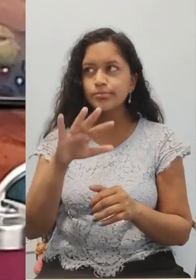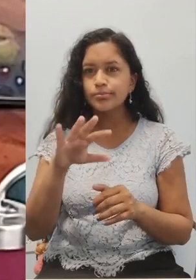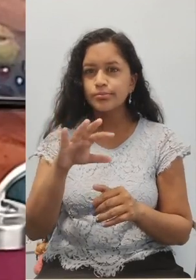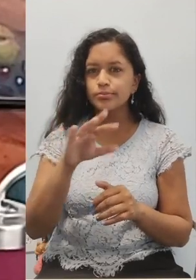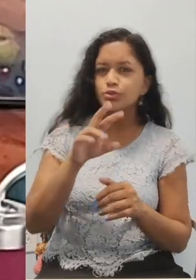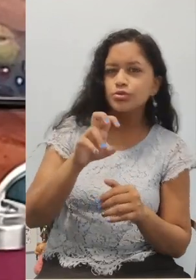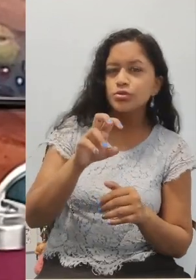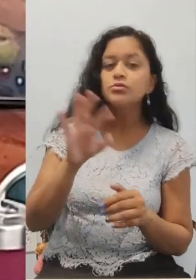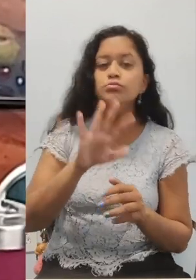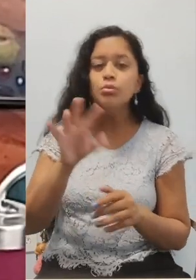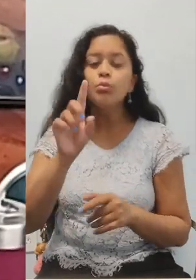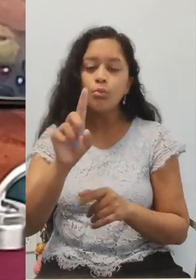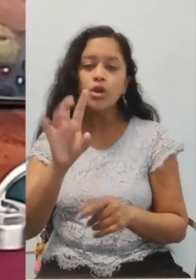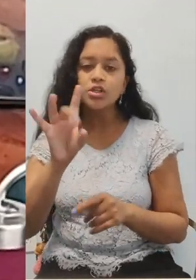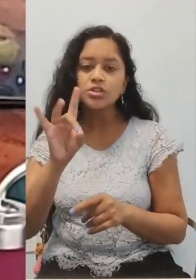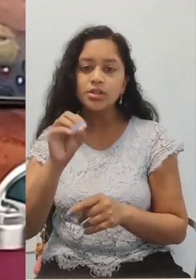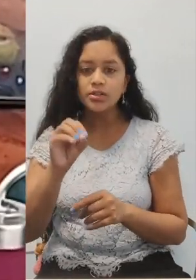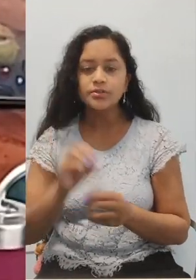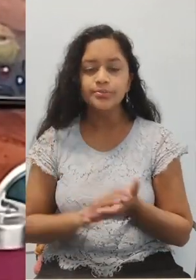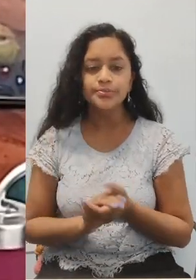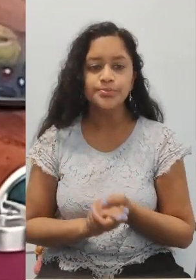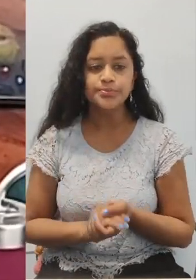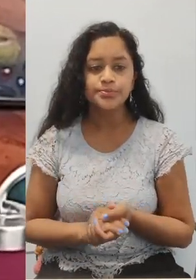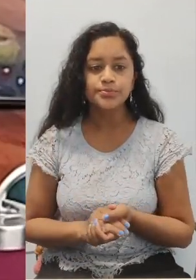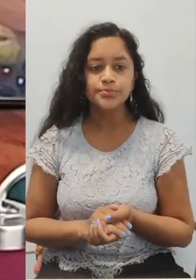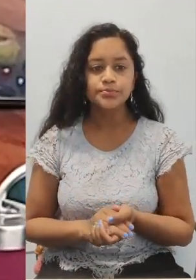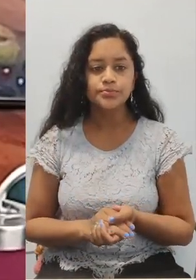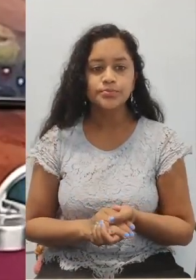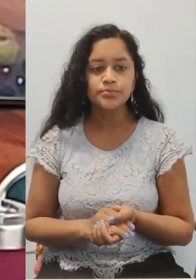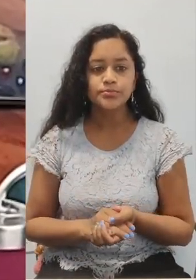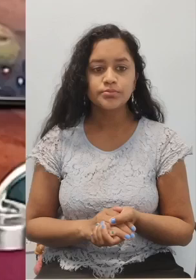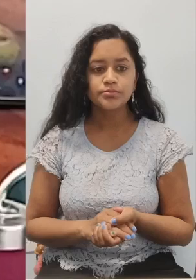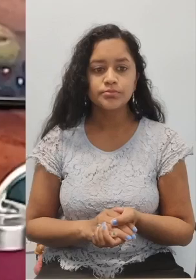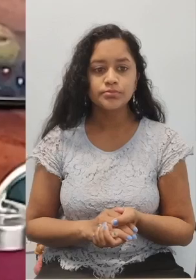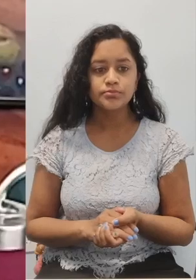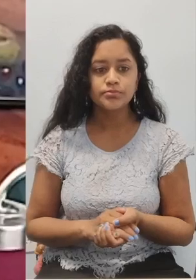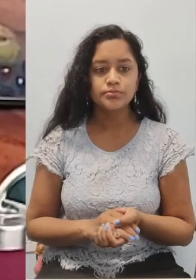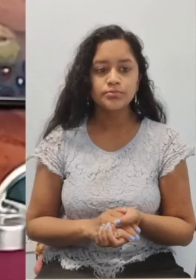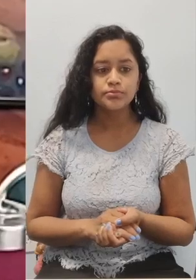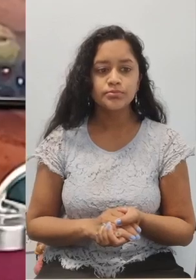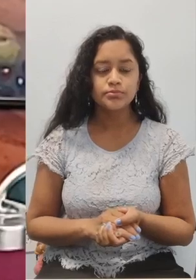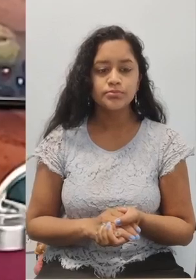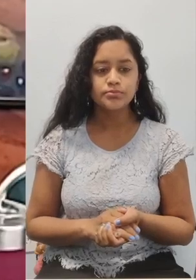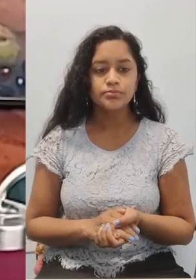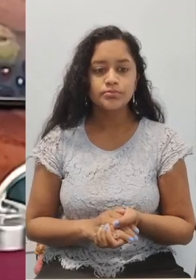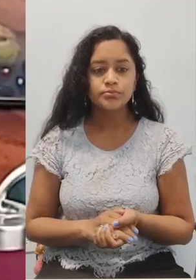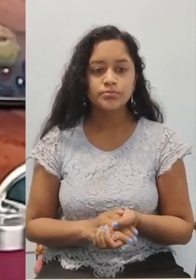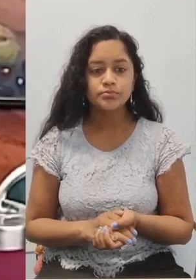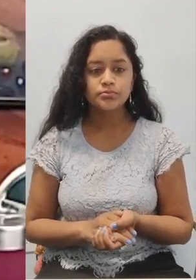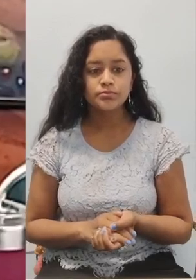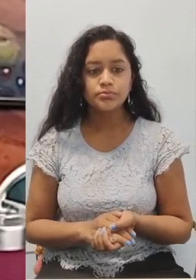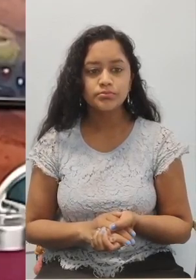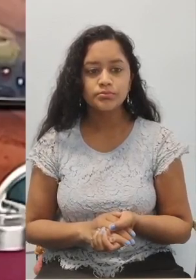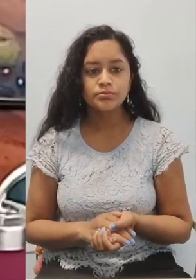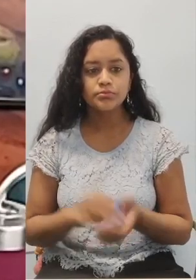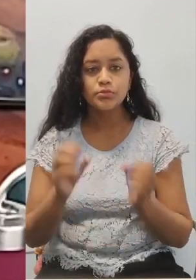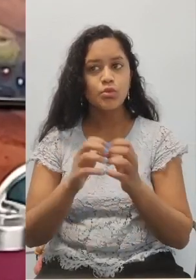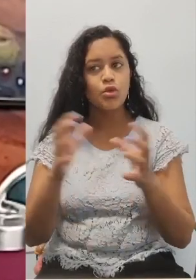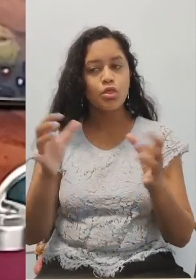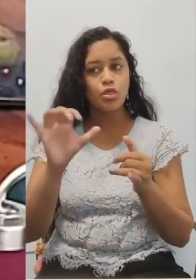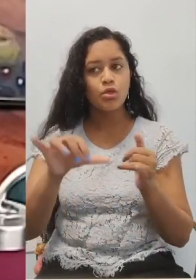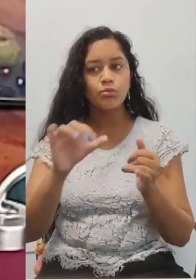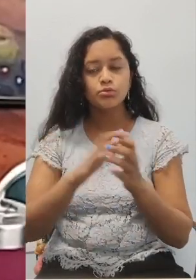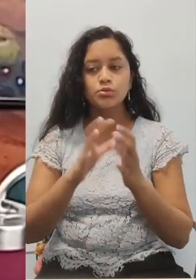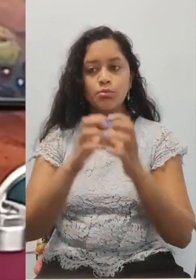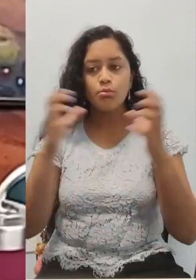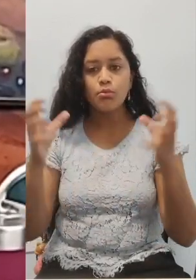about double of that, like 350 to 880. But like those are the most abundant. The other ones, we don't even